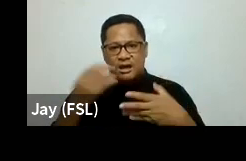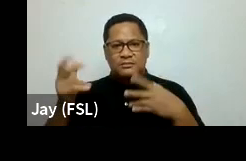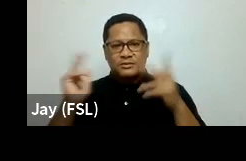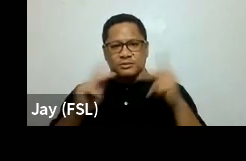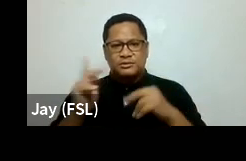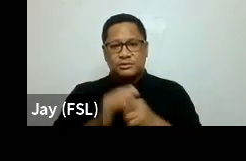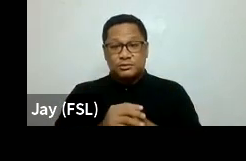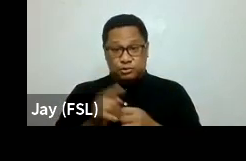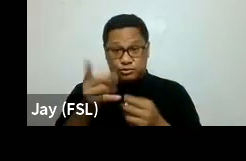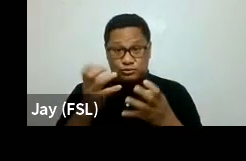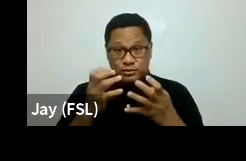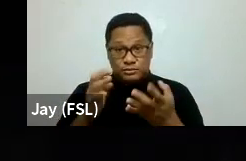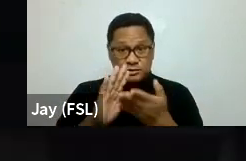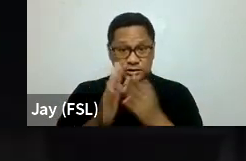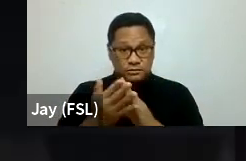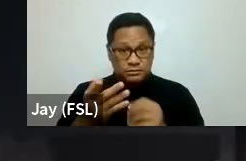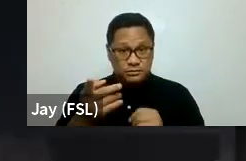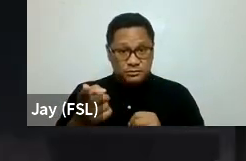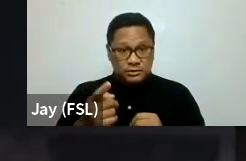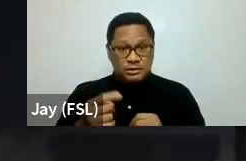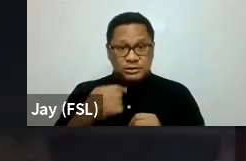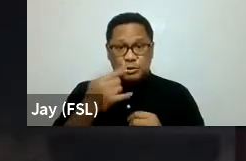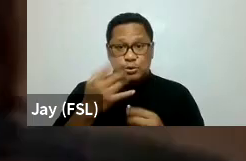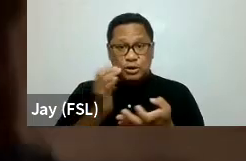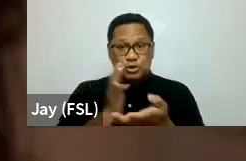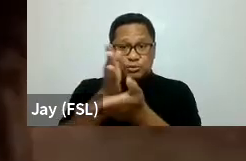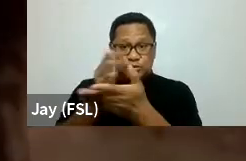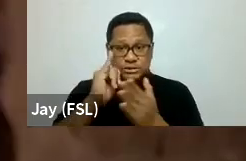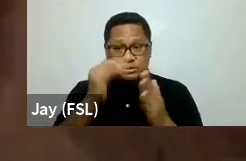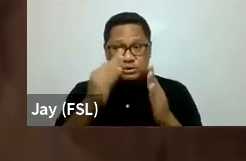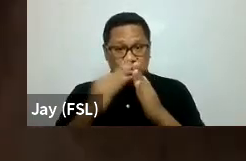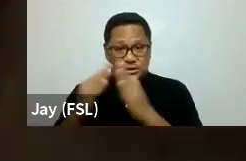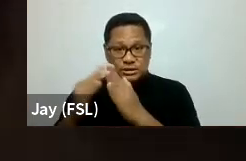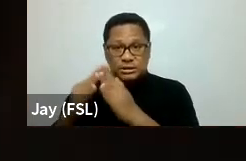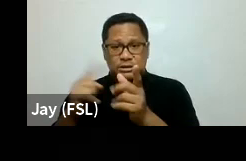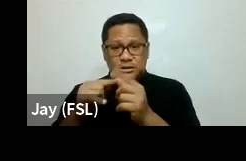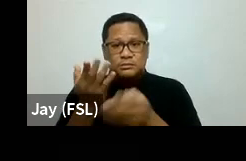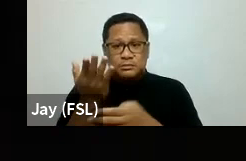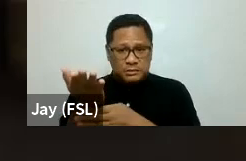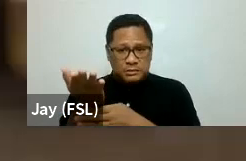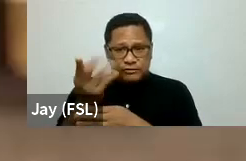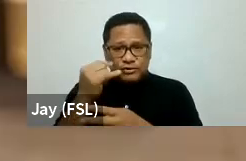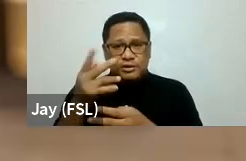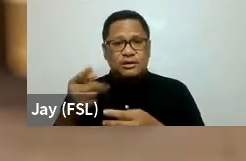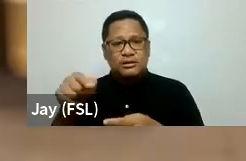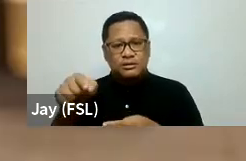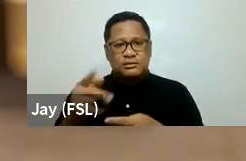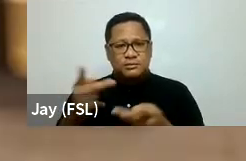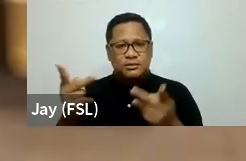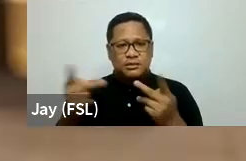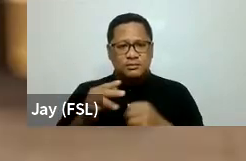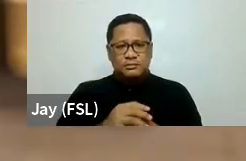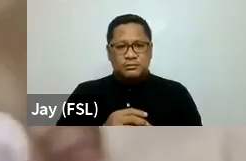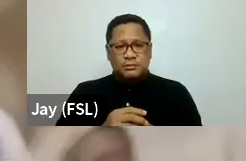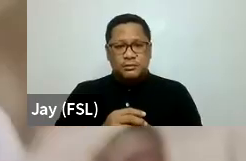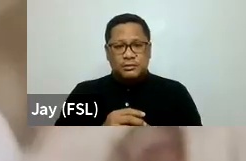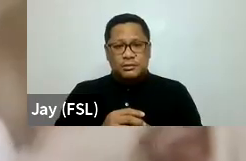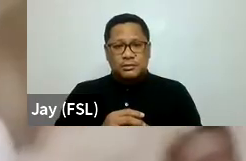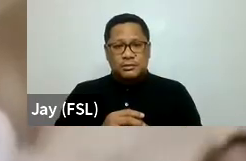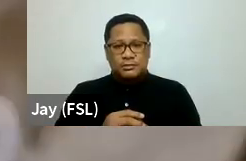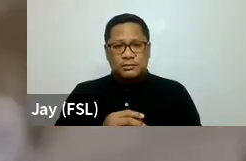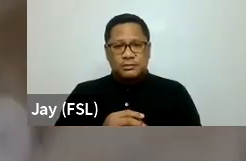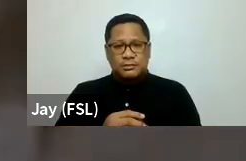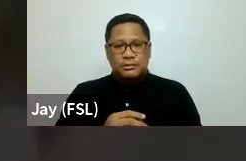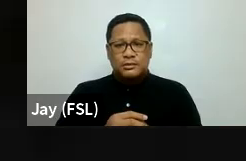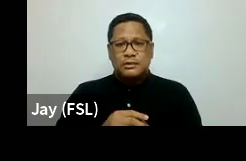He wants to become a pilgrim. He wants to go to Jerusalem and beg his way there like the holy pilgrims of old. But he's a Loyola. What